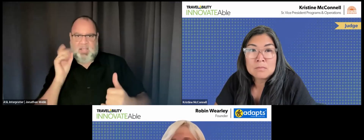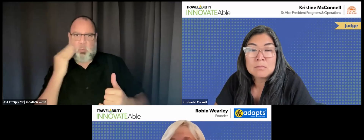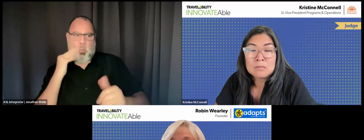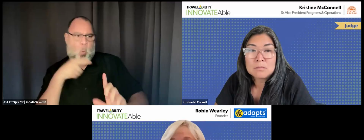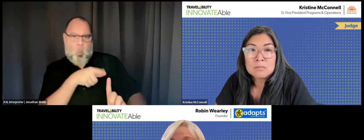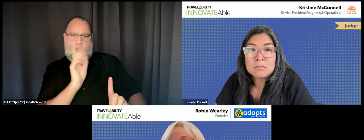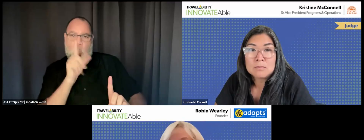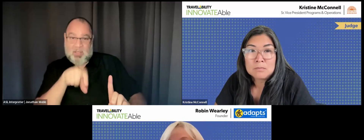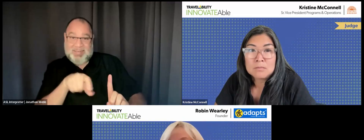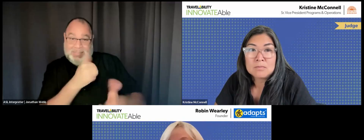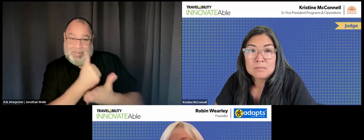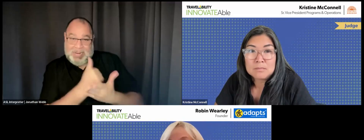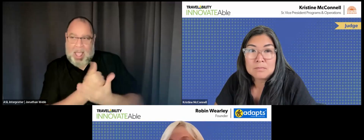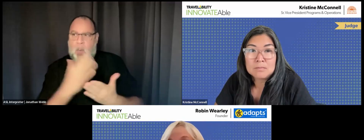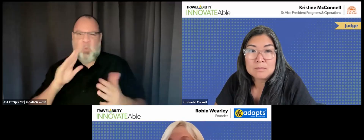out.